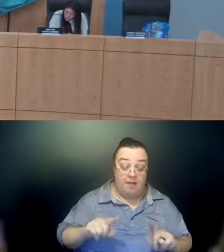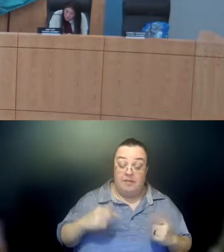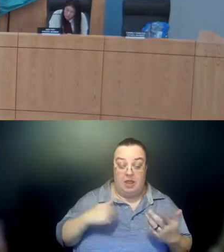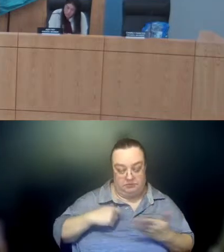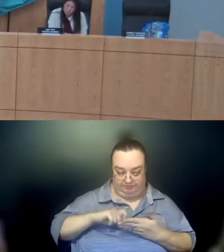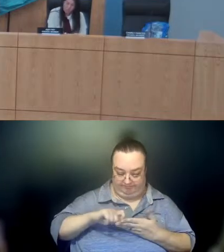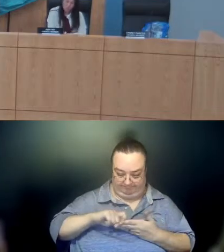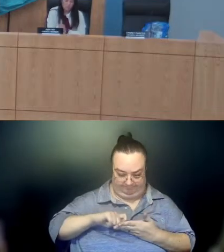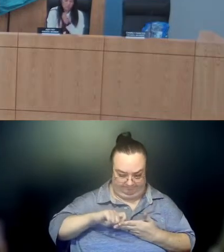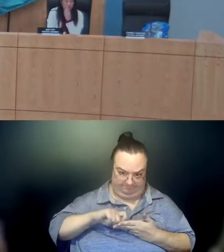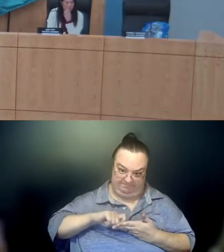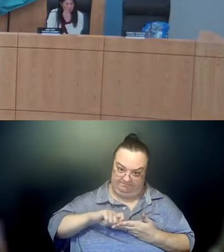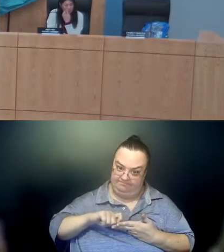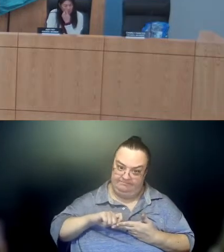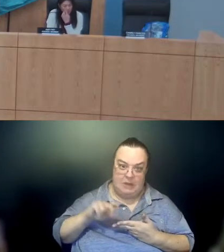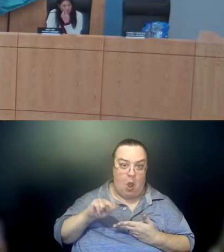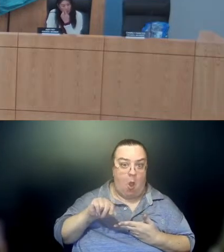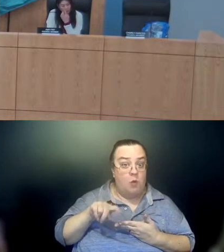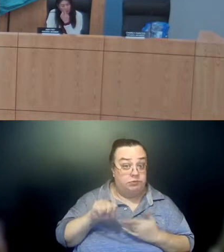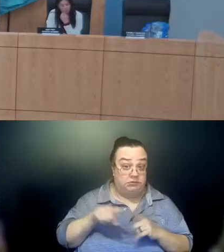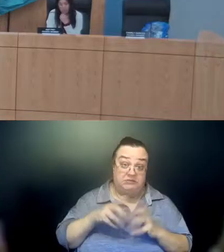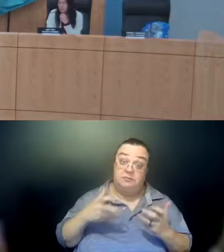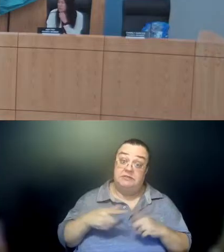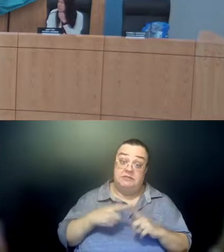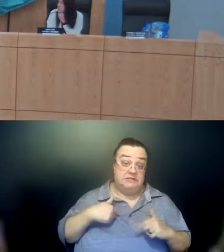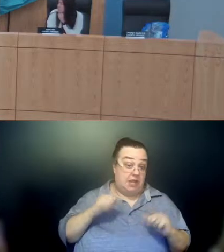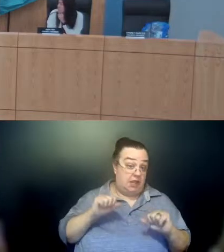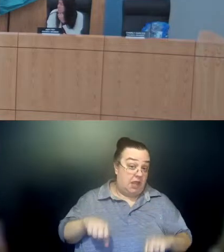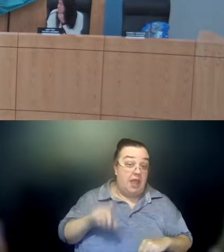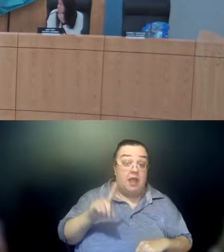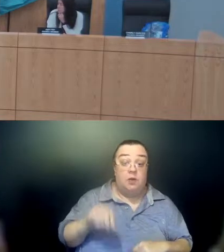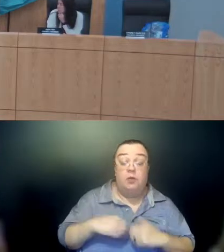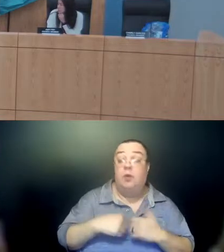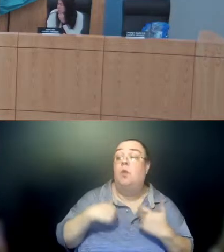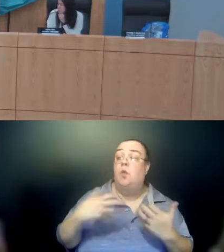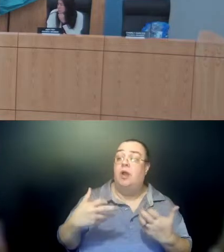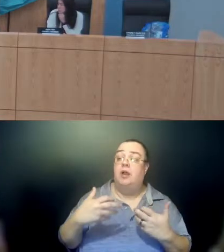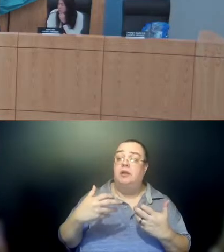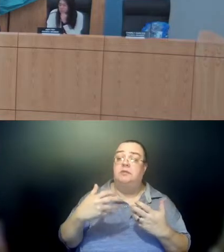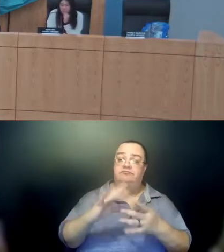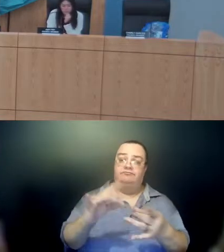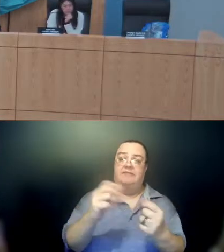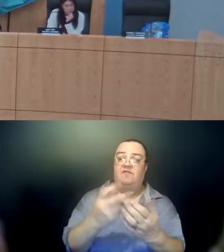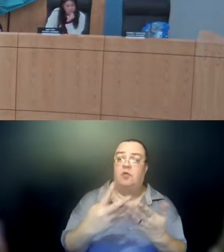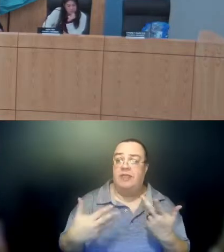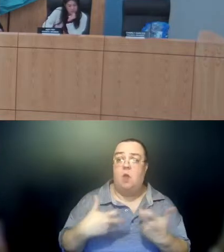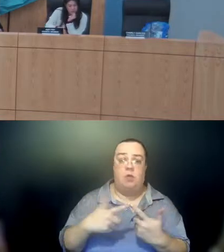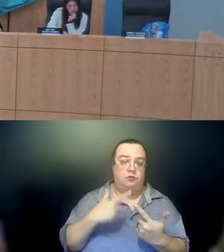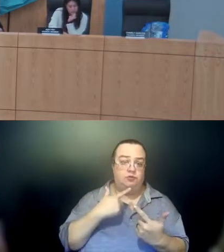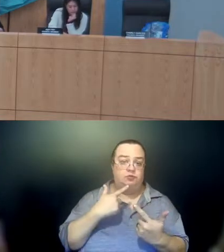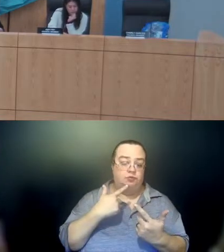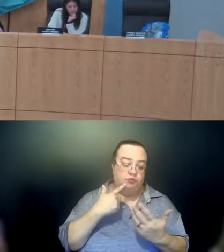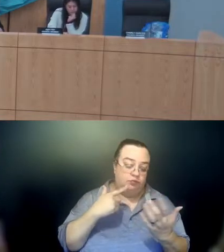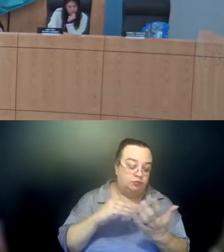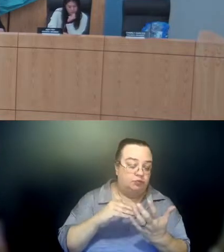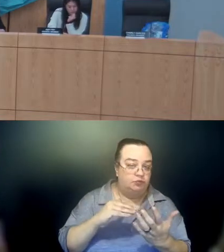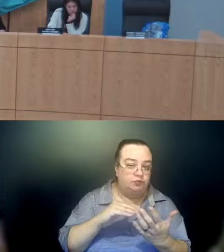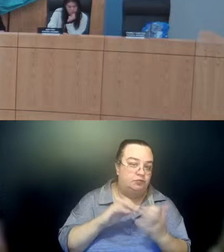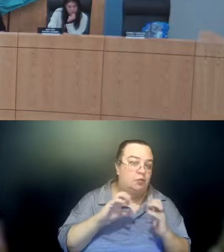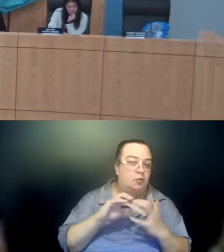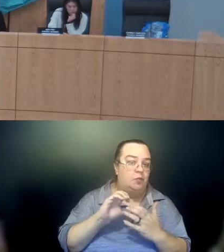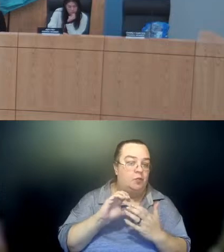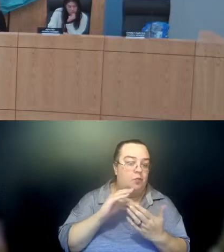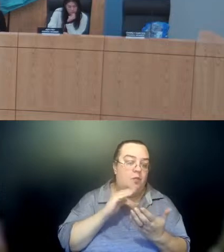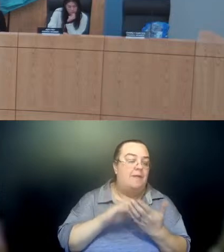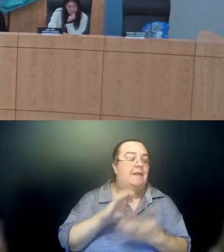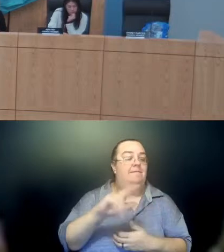notes as I could. I do want to say a couple things that I want to echo back. I do think that we need to find